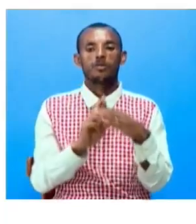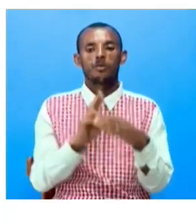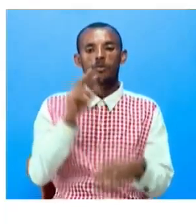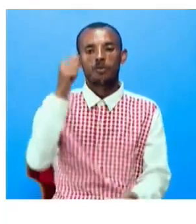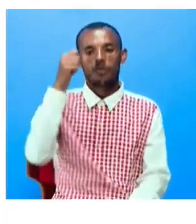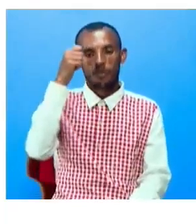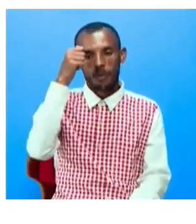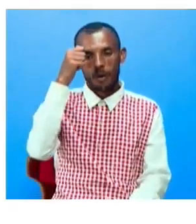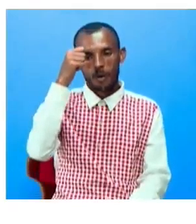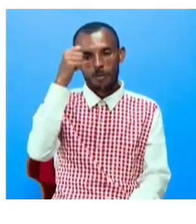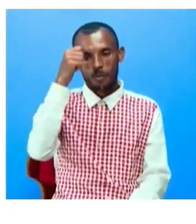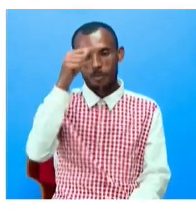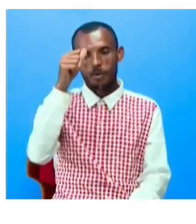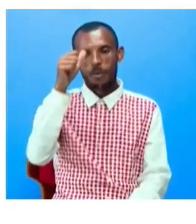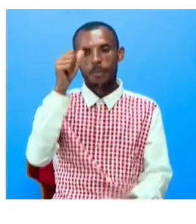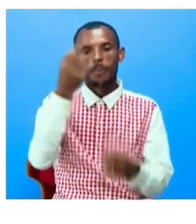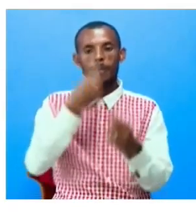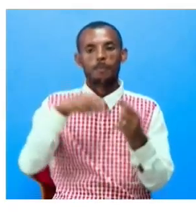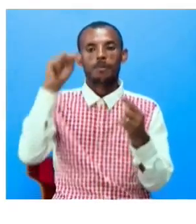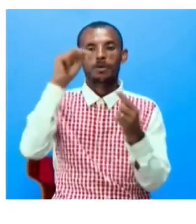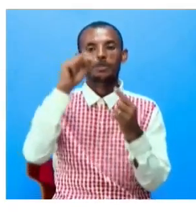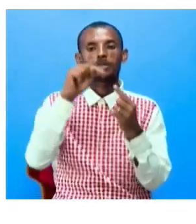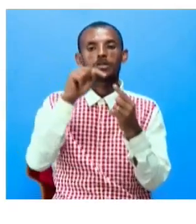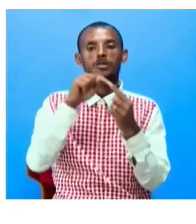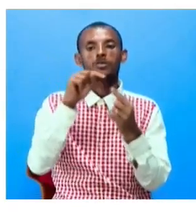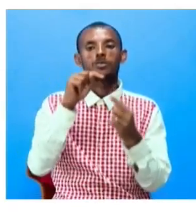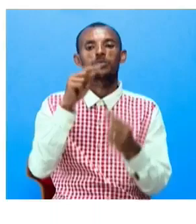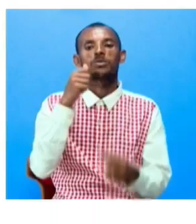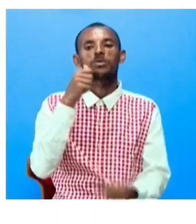the ratio of